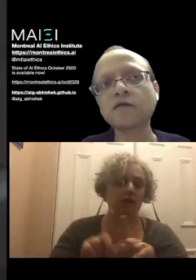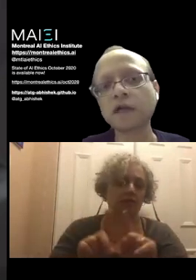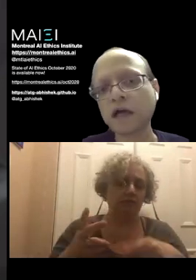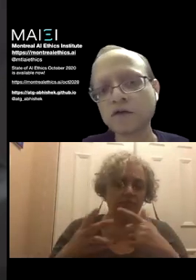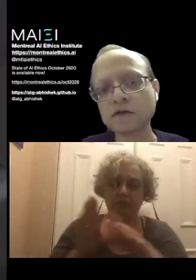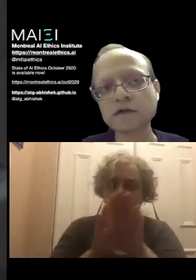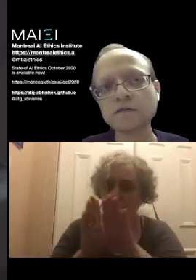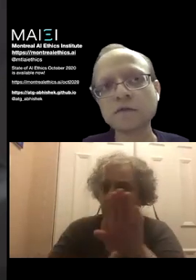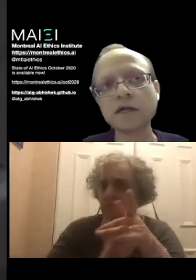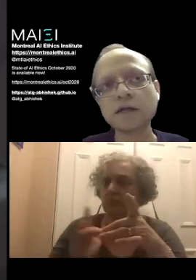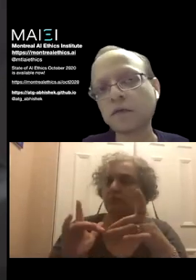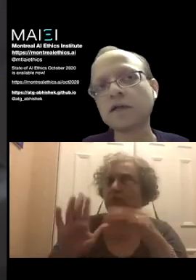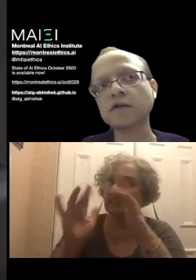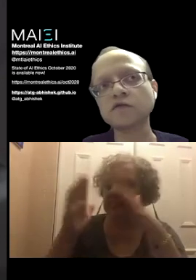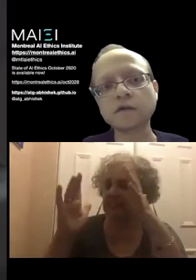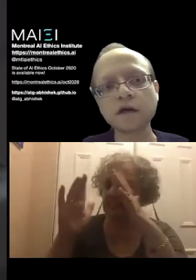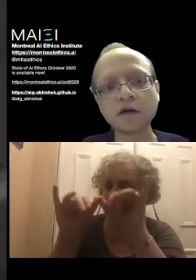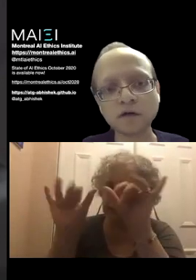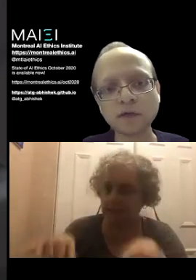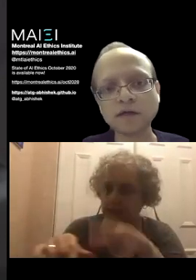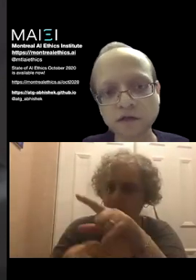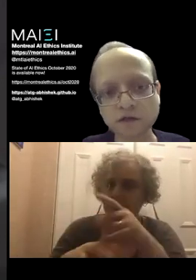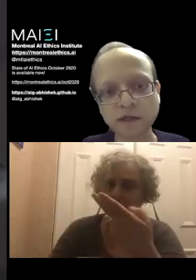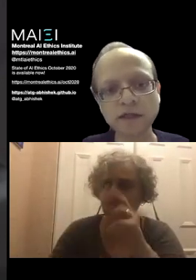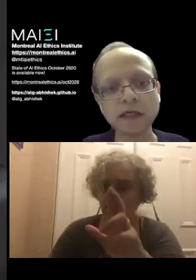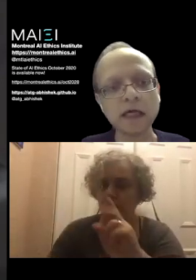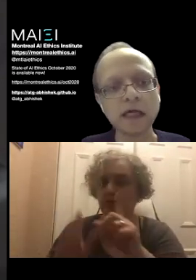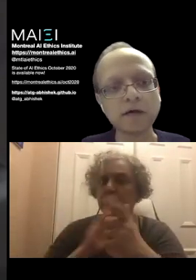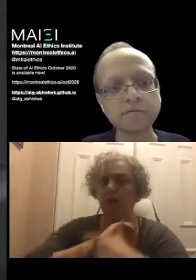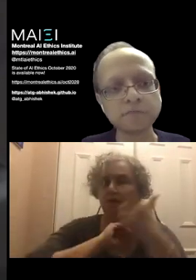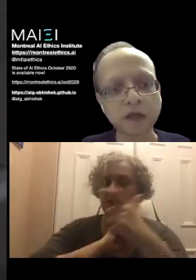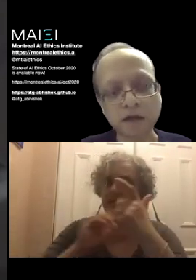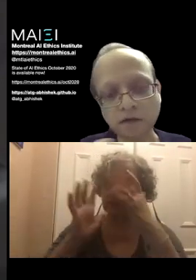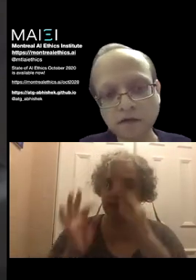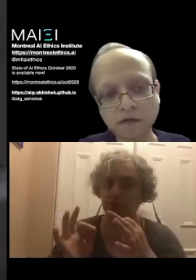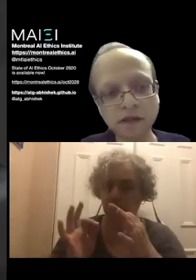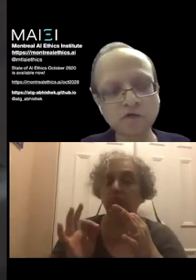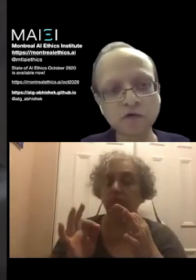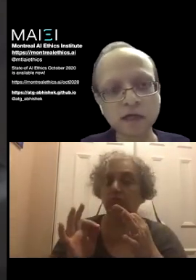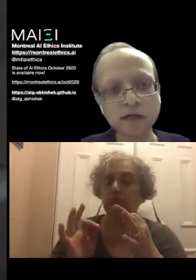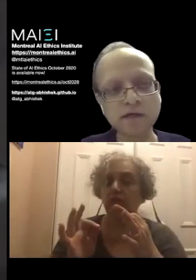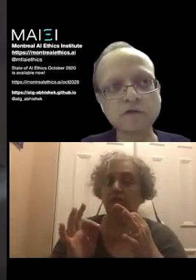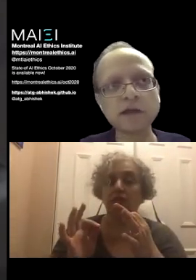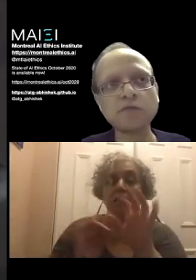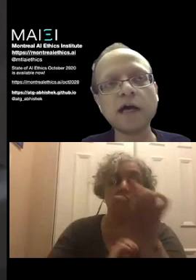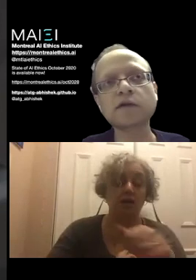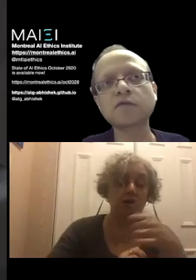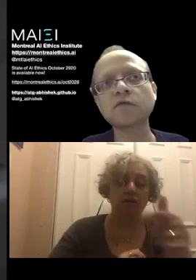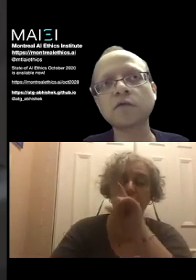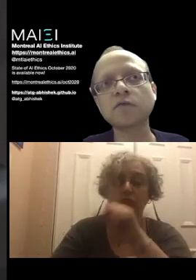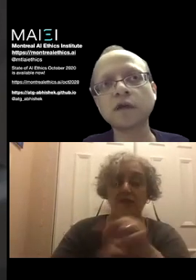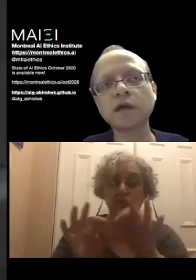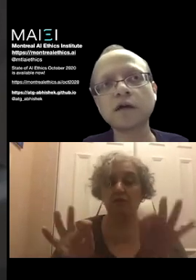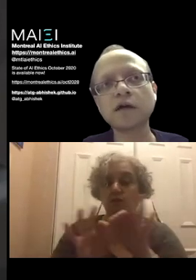building of an in-house system that might use automated decision-making. Another key role, and it's great that we have